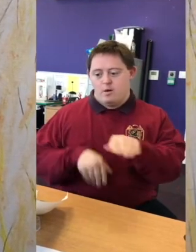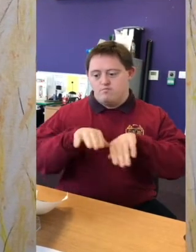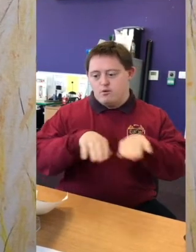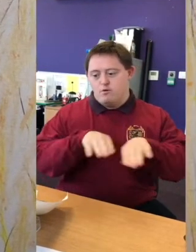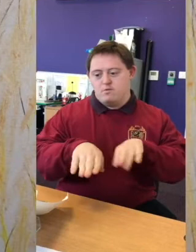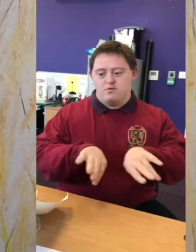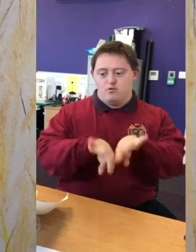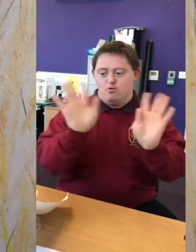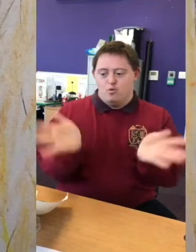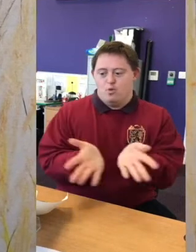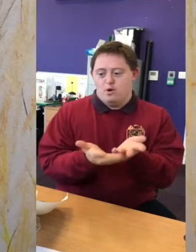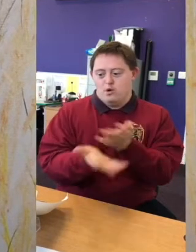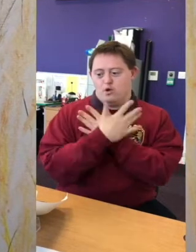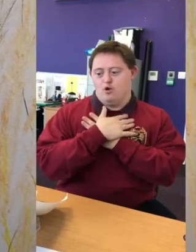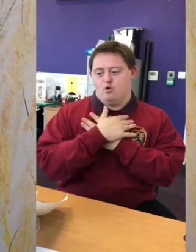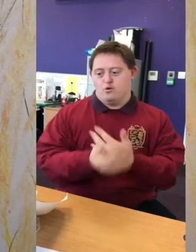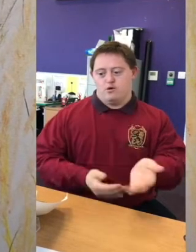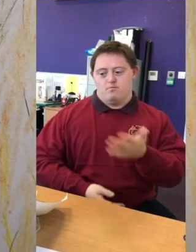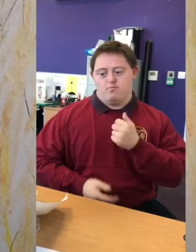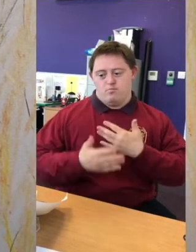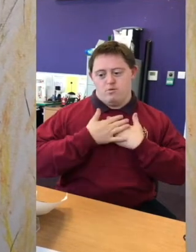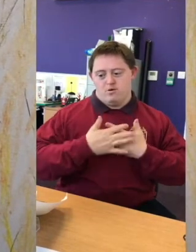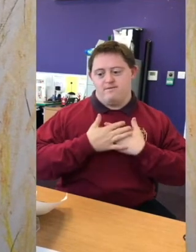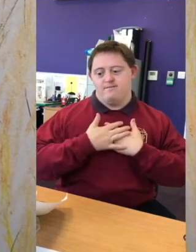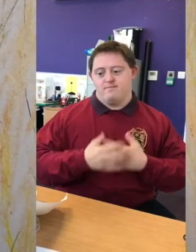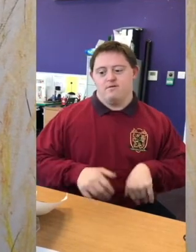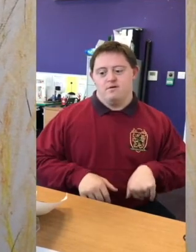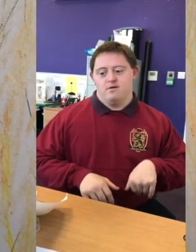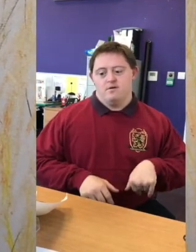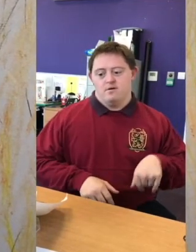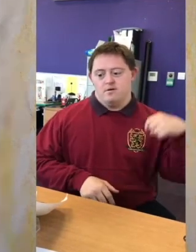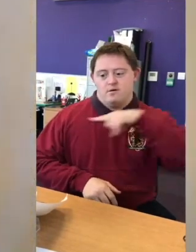With every movement, I would hold my breath.